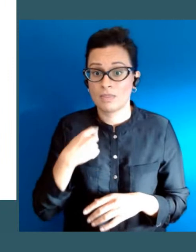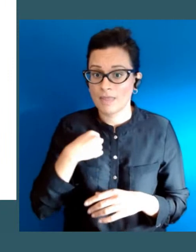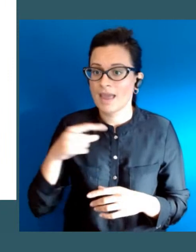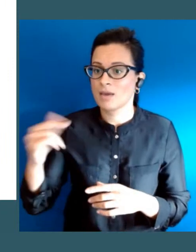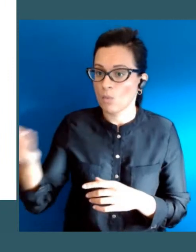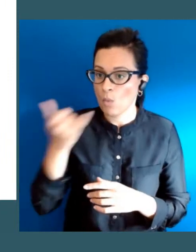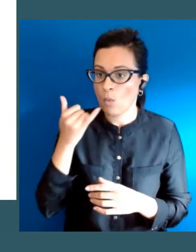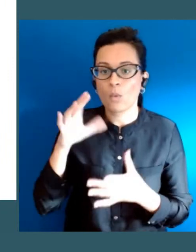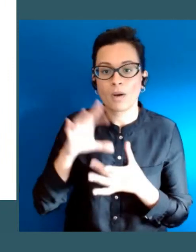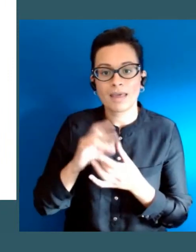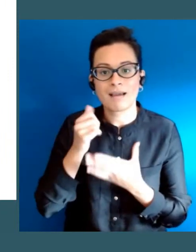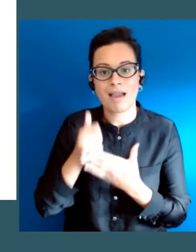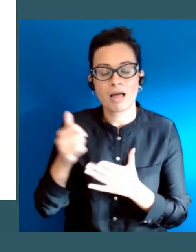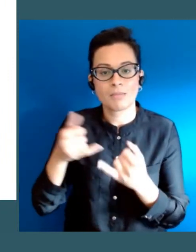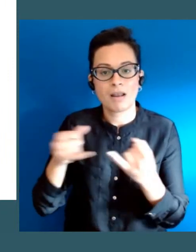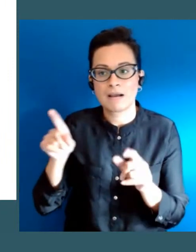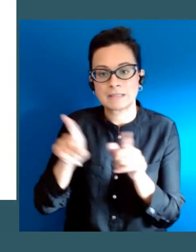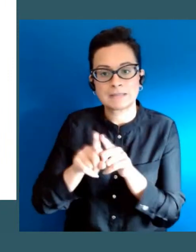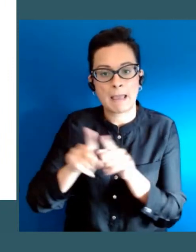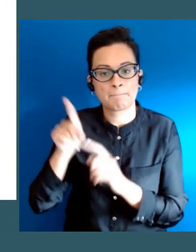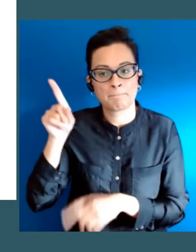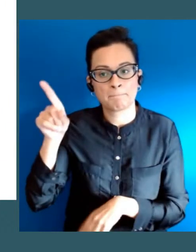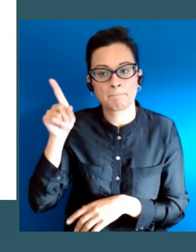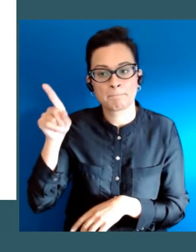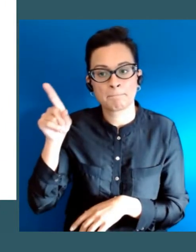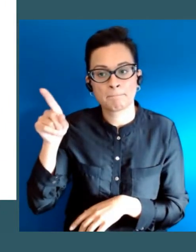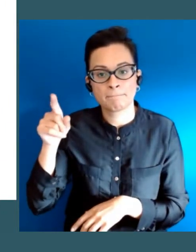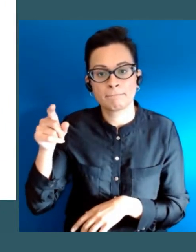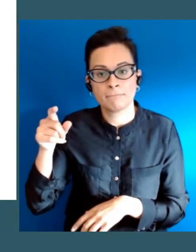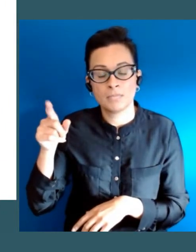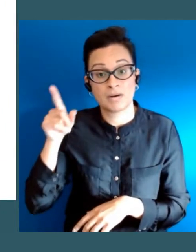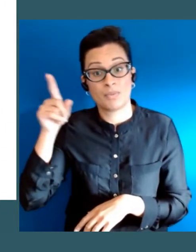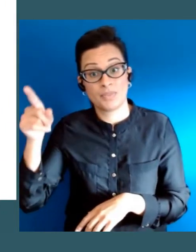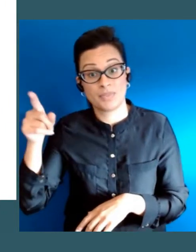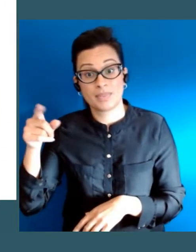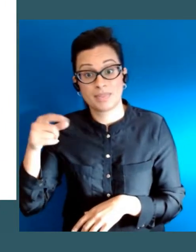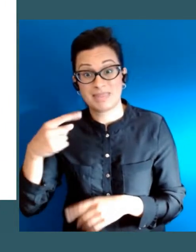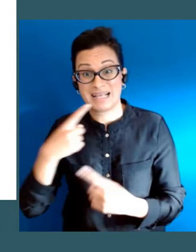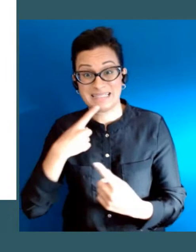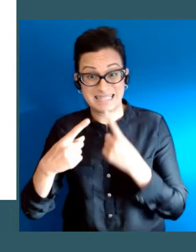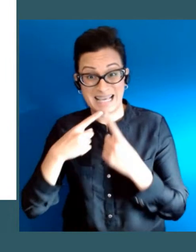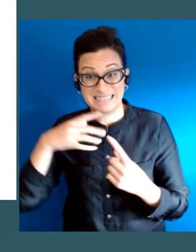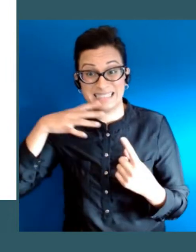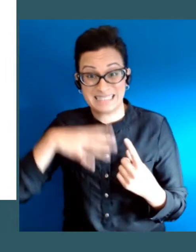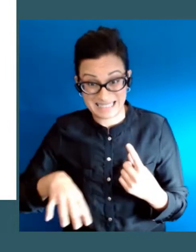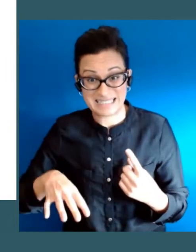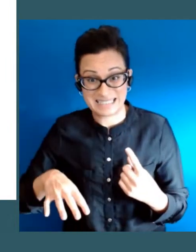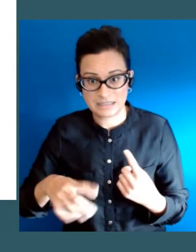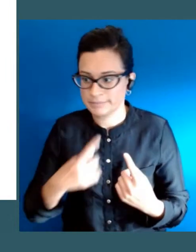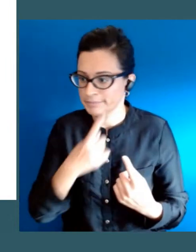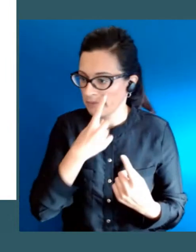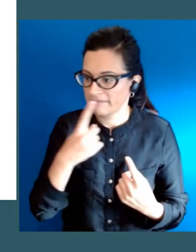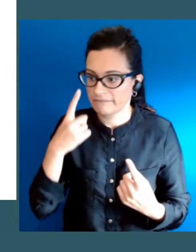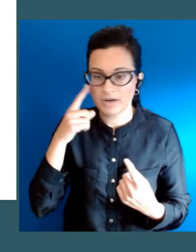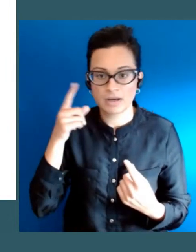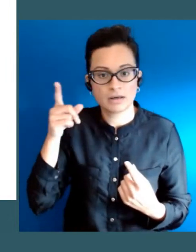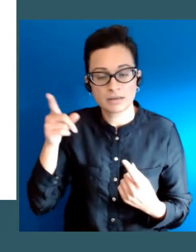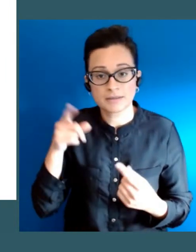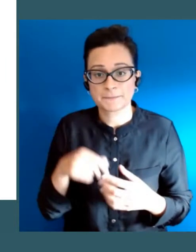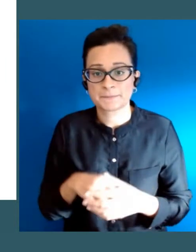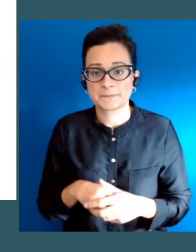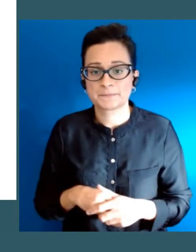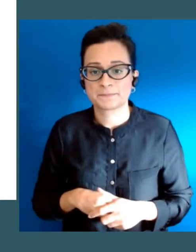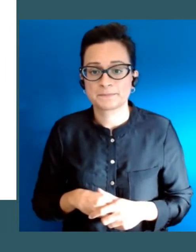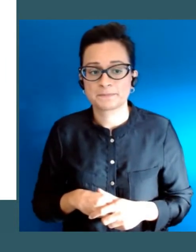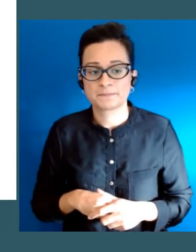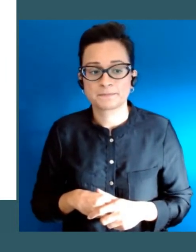us. But we needed this this data, if you like. And, you know, it's not surprising if ever